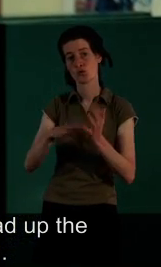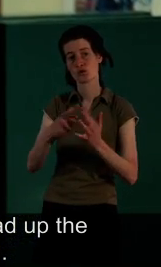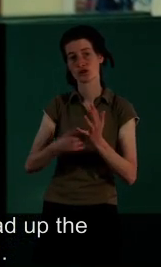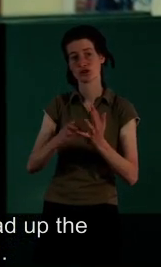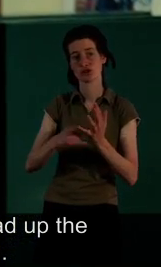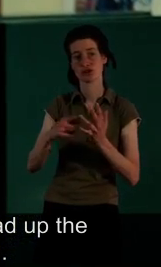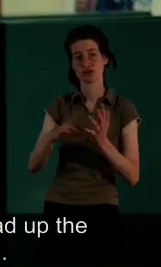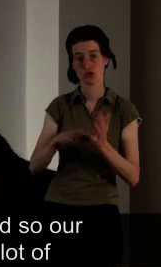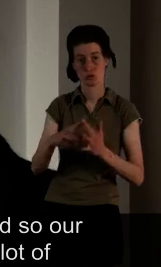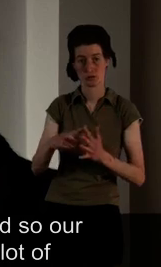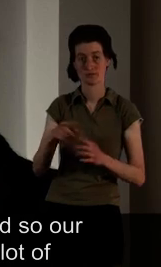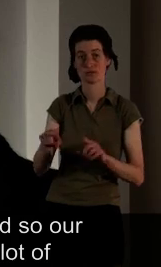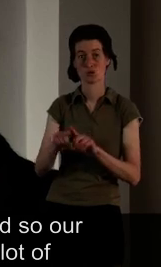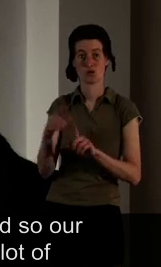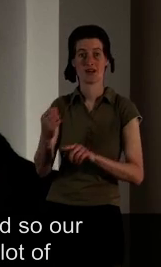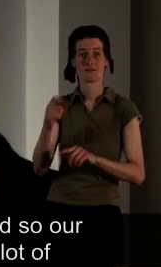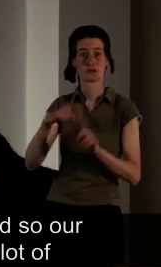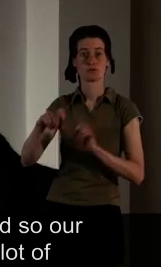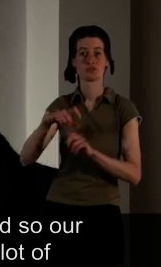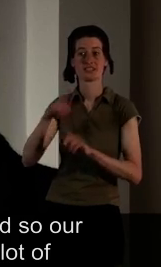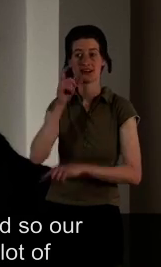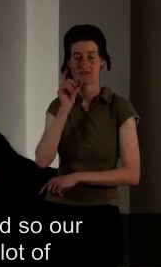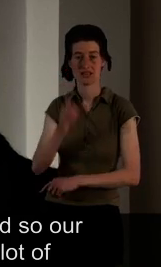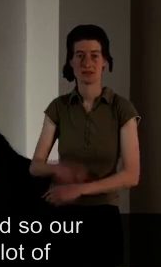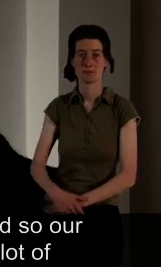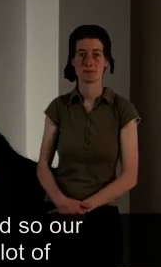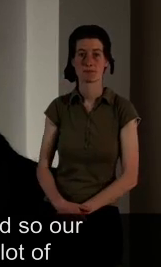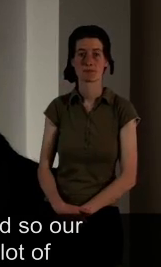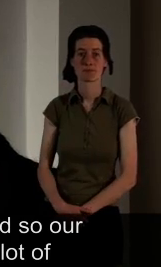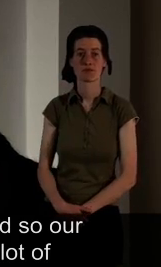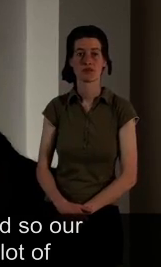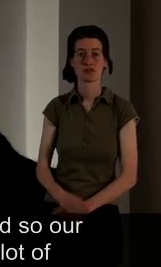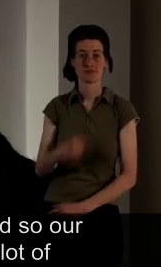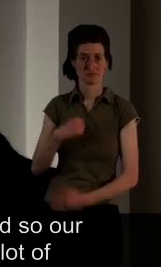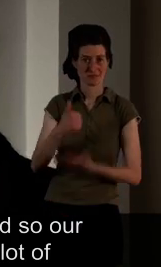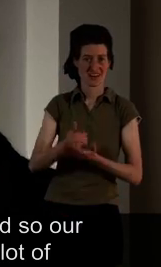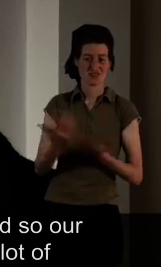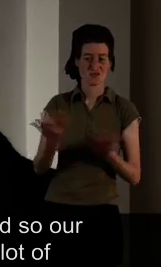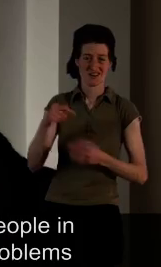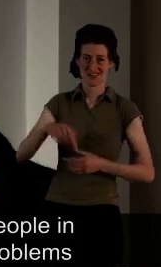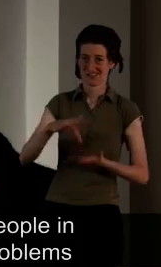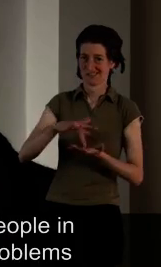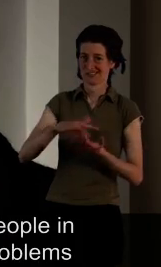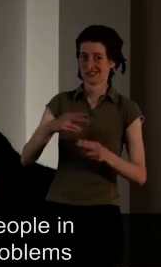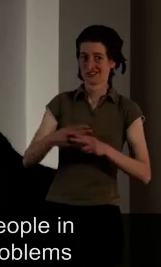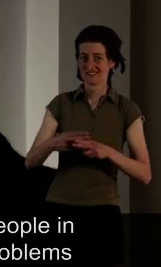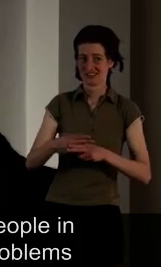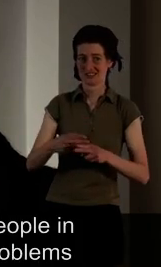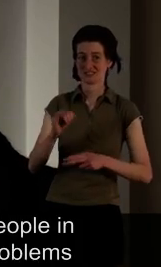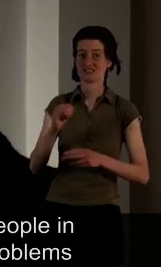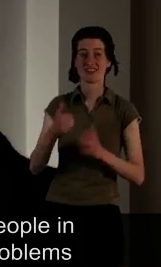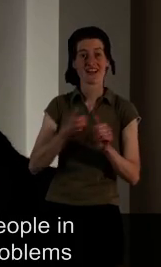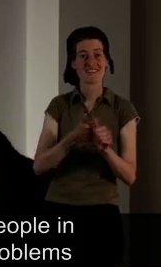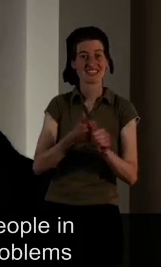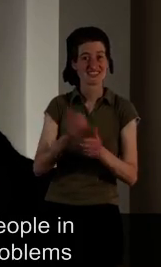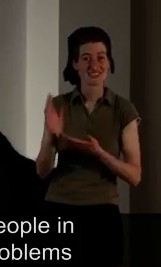here as well. We're based in very central Sheffield, so our advocacy service does an awful lot of outreach work.